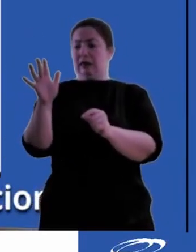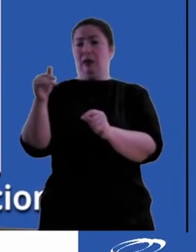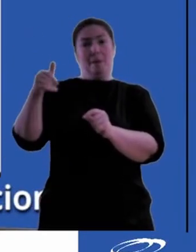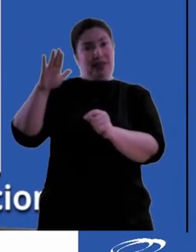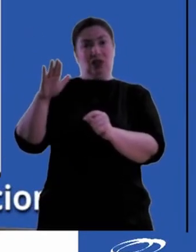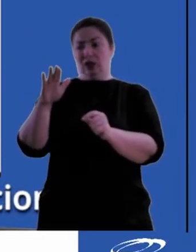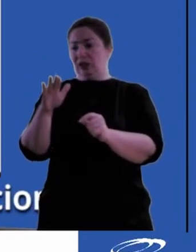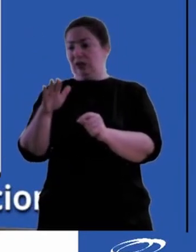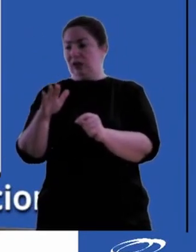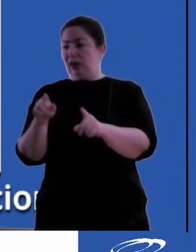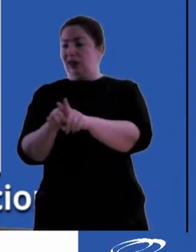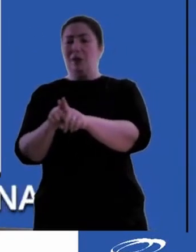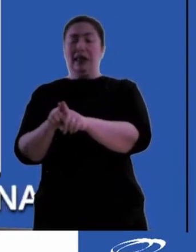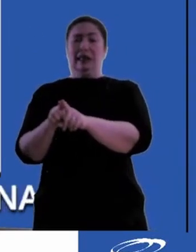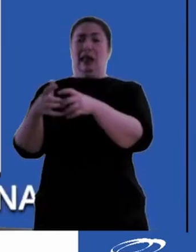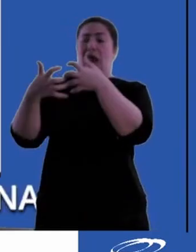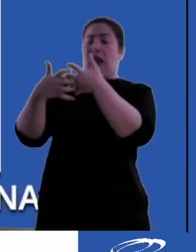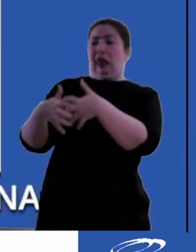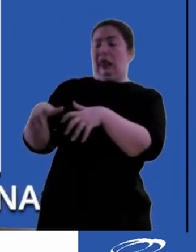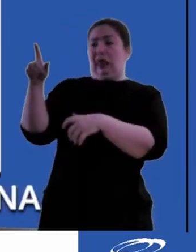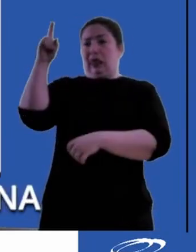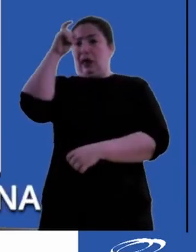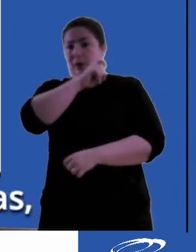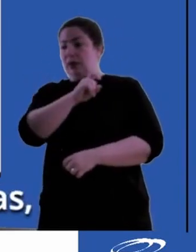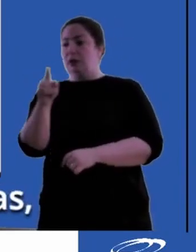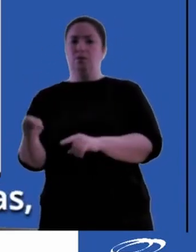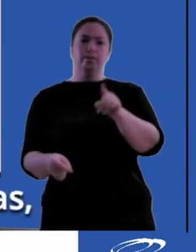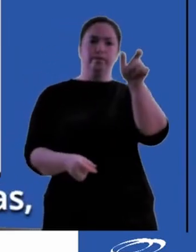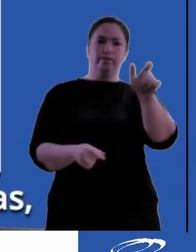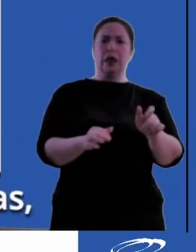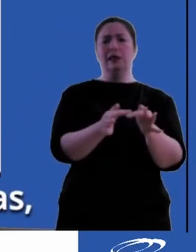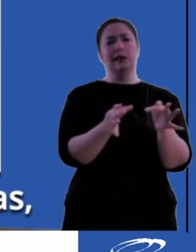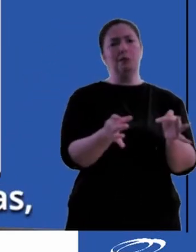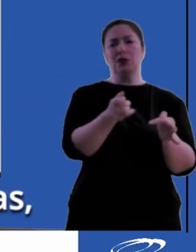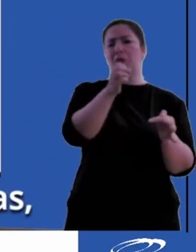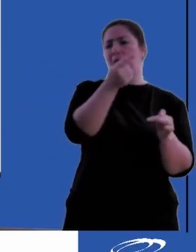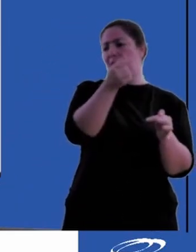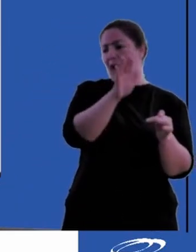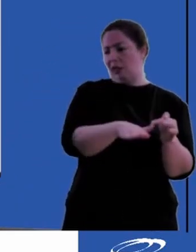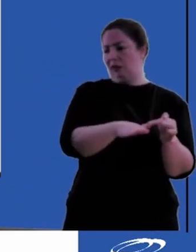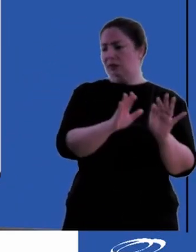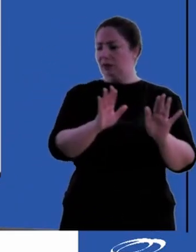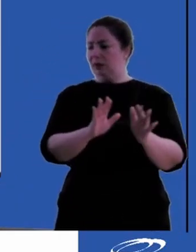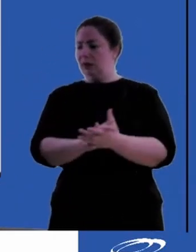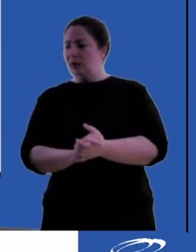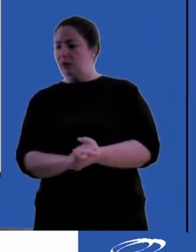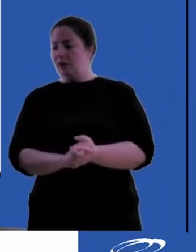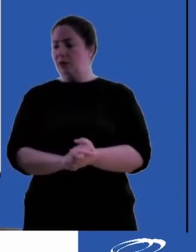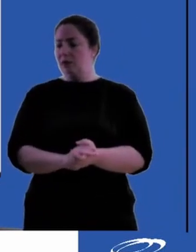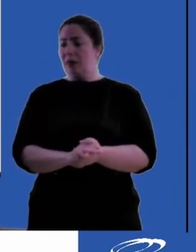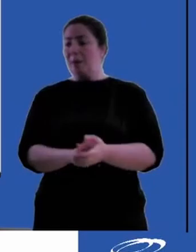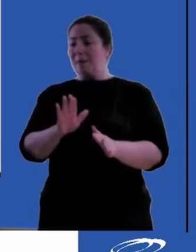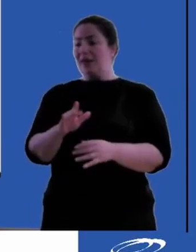sequencing approach, for example, just looking at the 16S ribosomal RNA gene, which is present in all bacteria, which are the main causes of periprosthetic joint